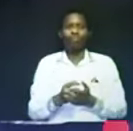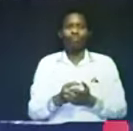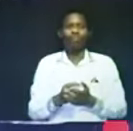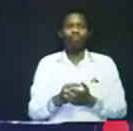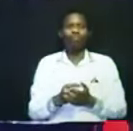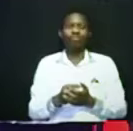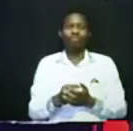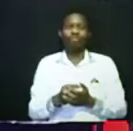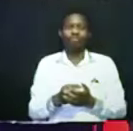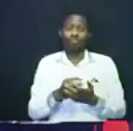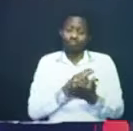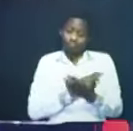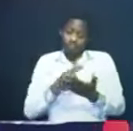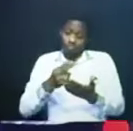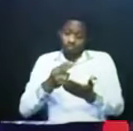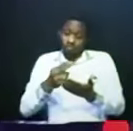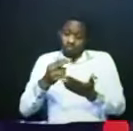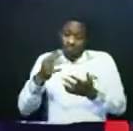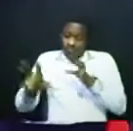gives